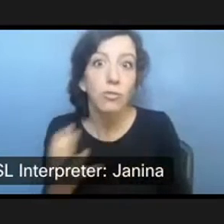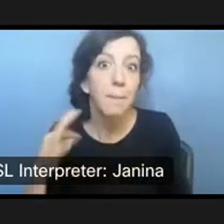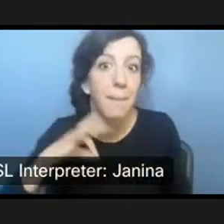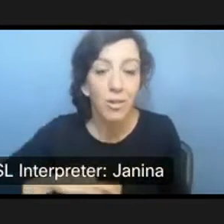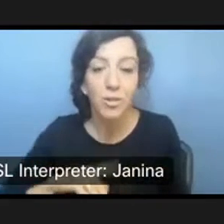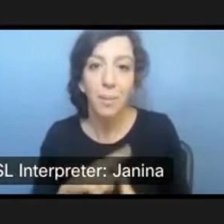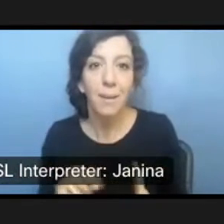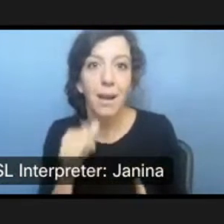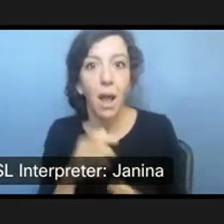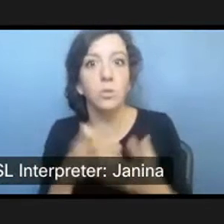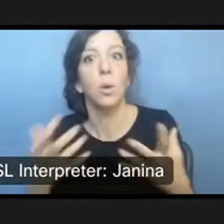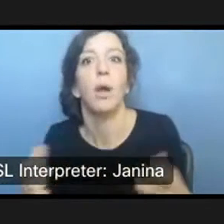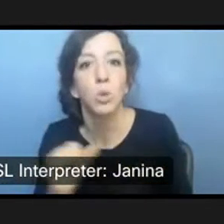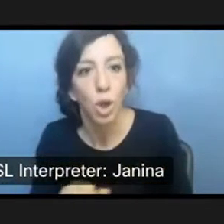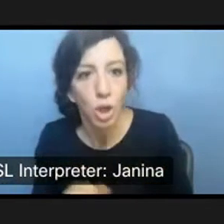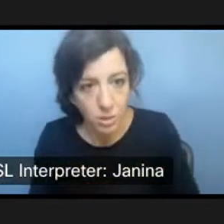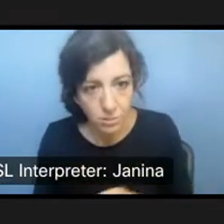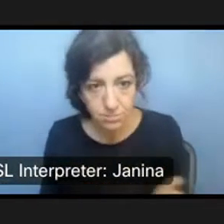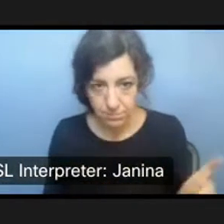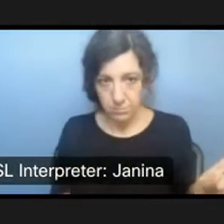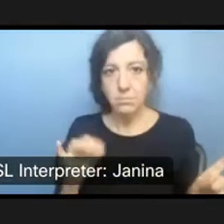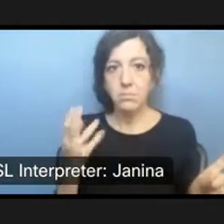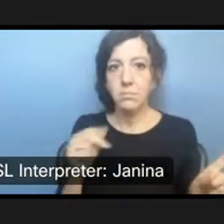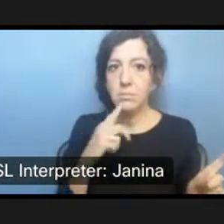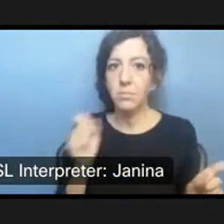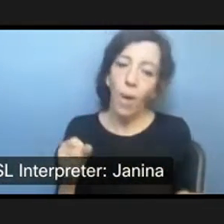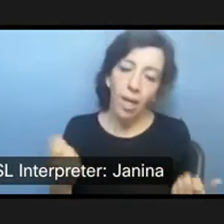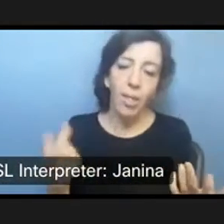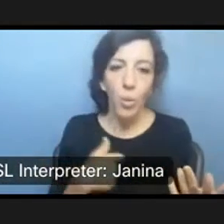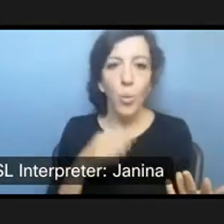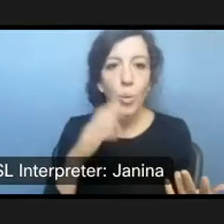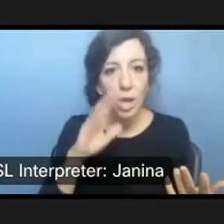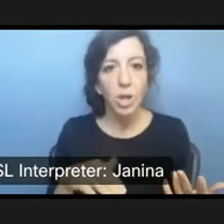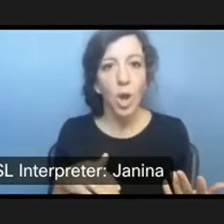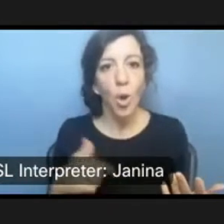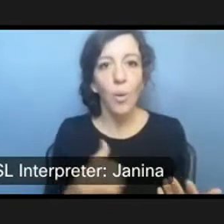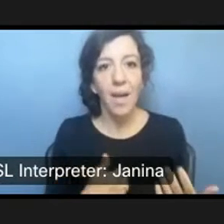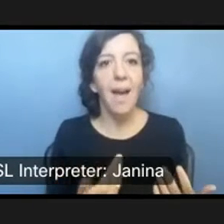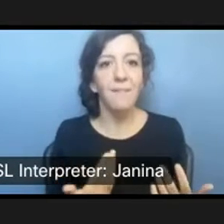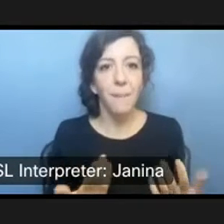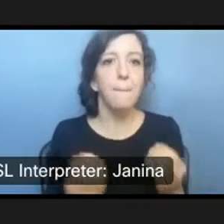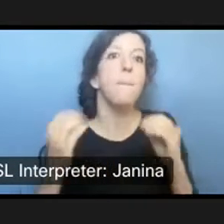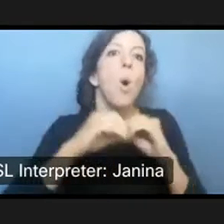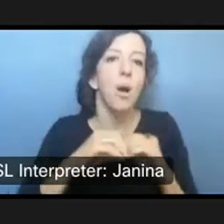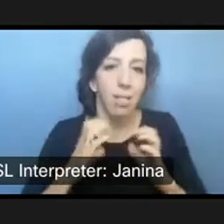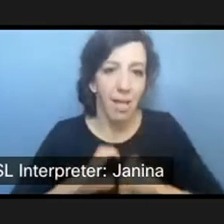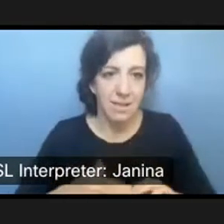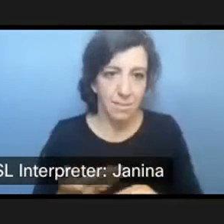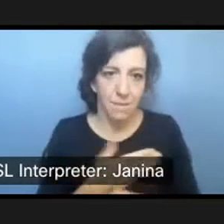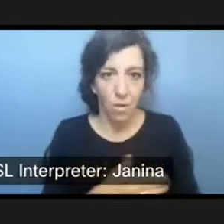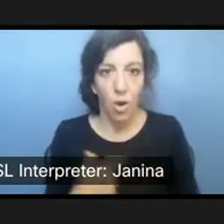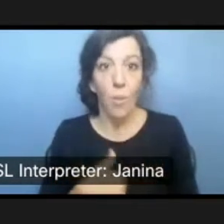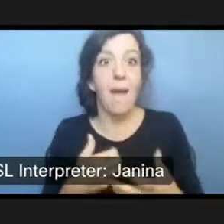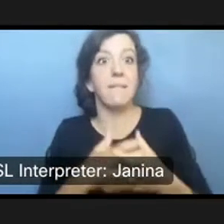2,000 clients more now than we did before COVID started, right? We know that we are going to looking at a huge expansion on the EI side of things. We know that we're looking